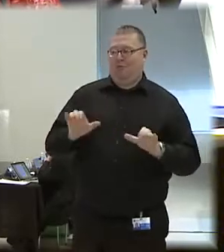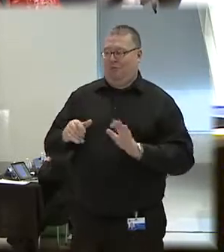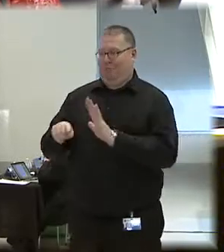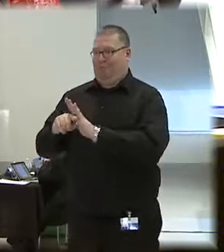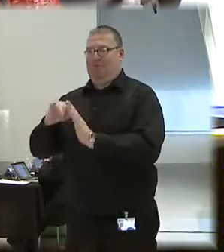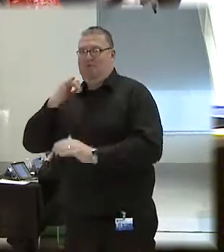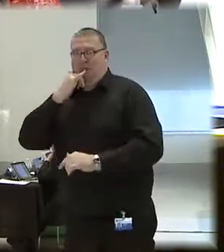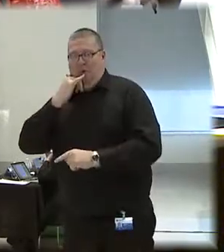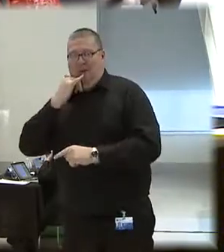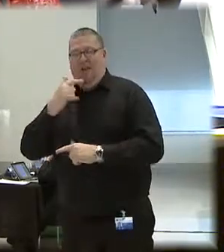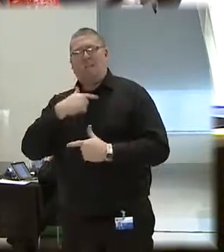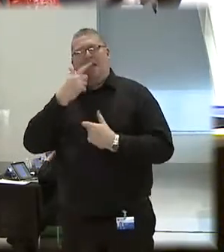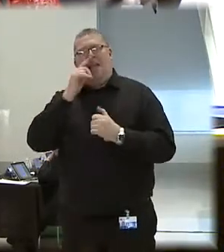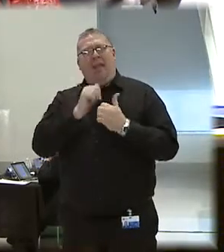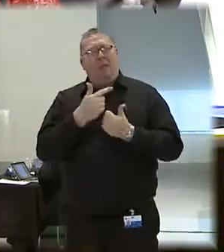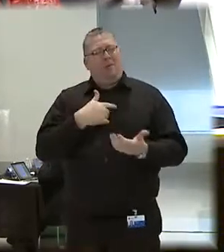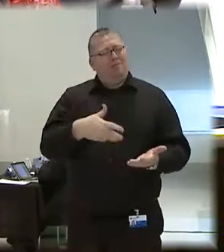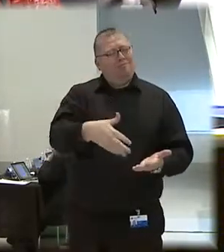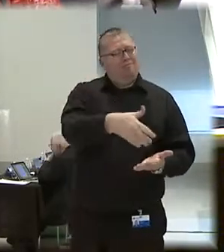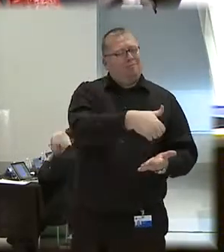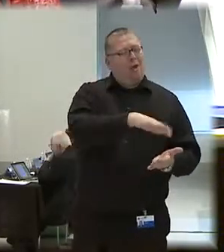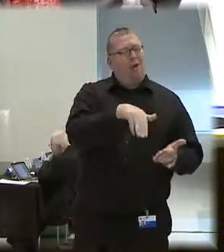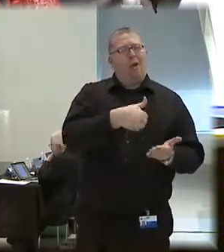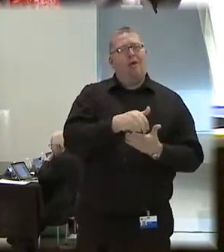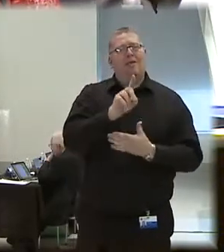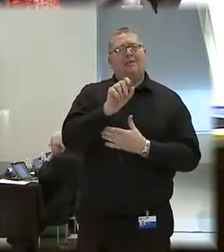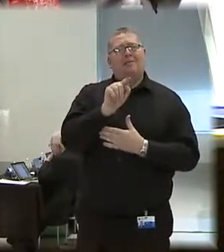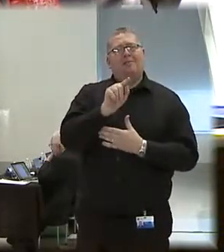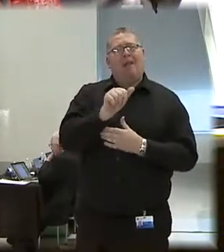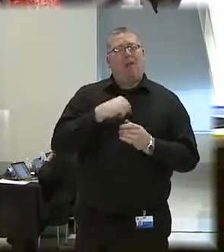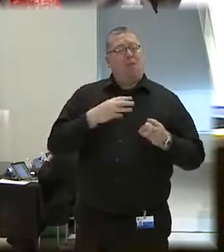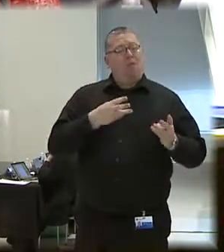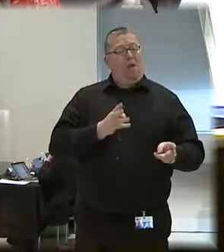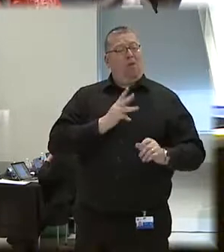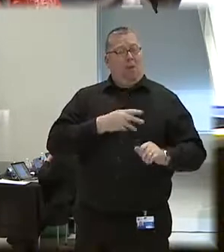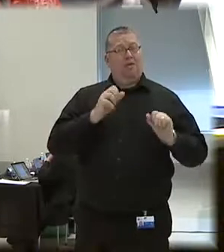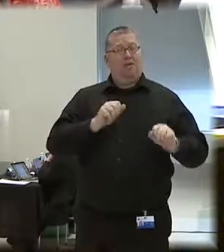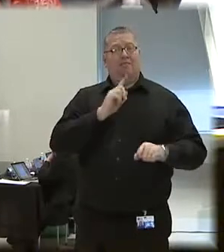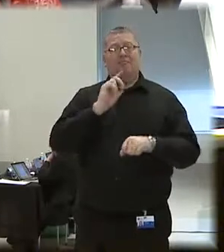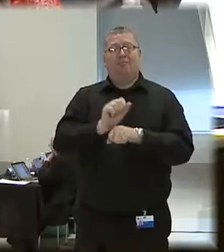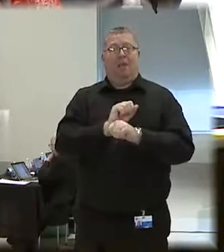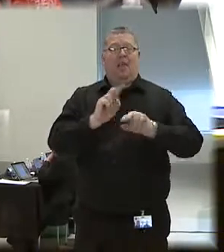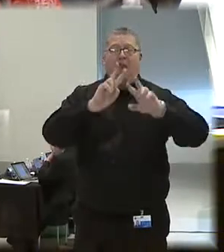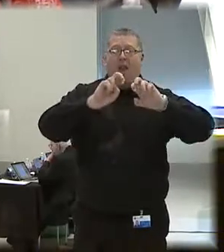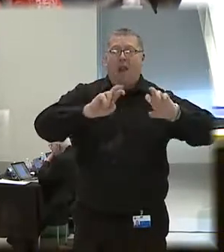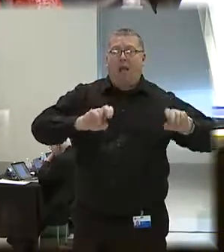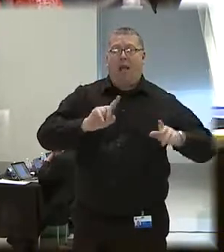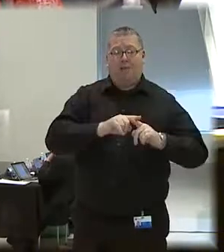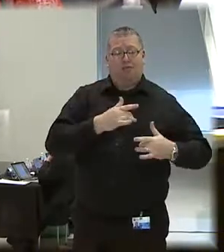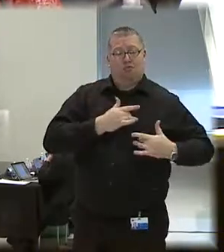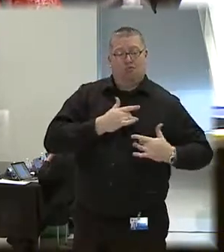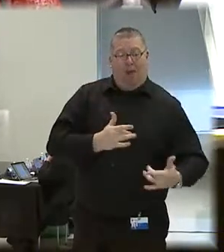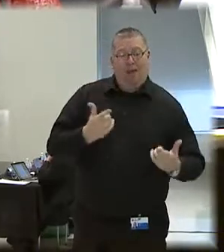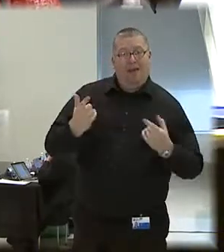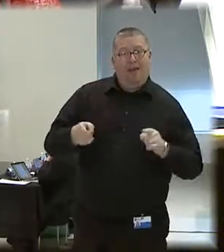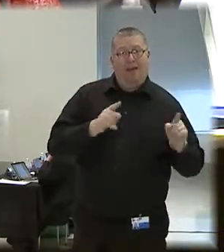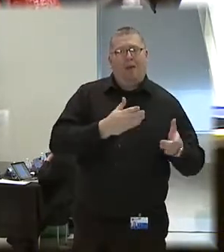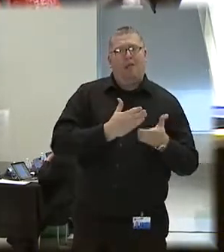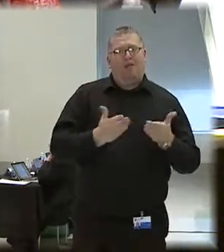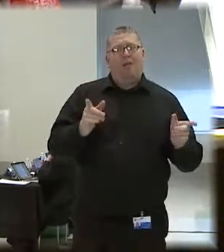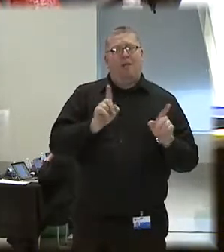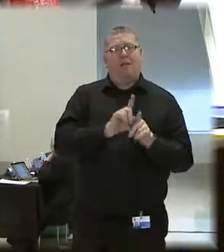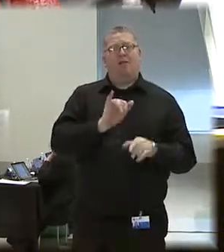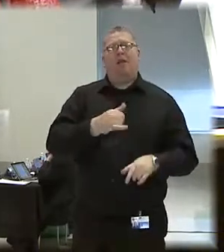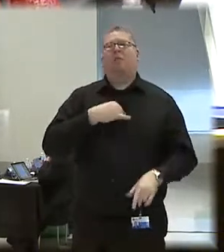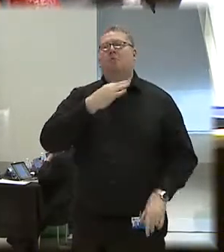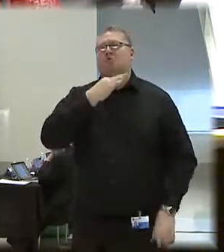in is how we go about gathering that data in a way that we can actually analyze it for trends and things like that. And I would be